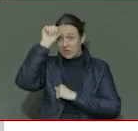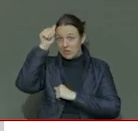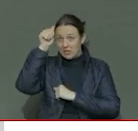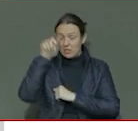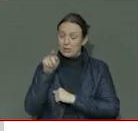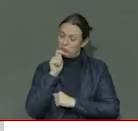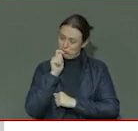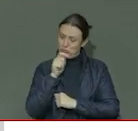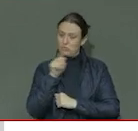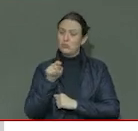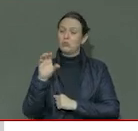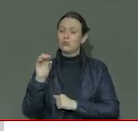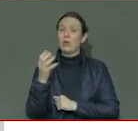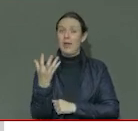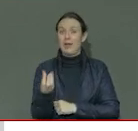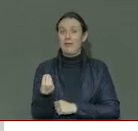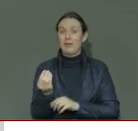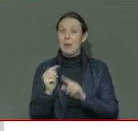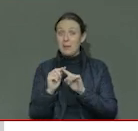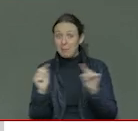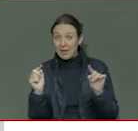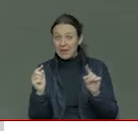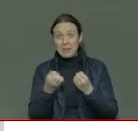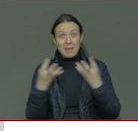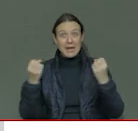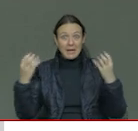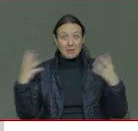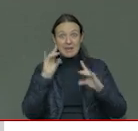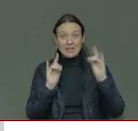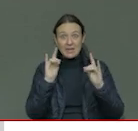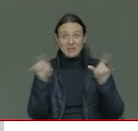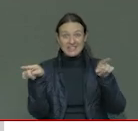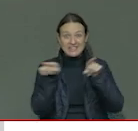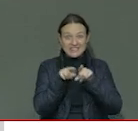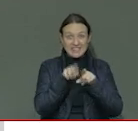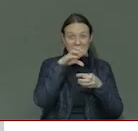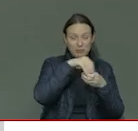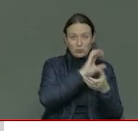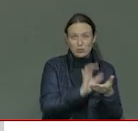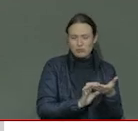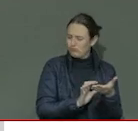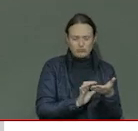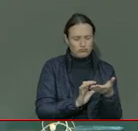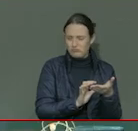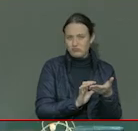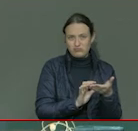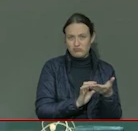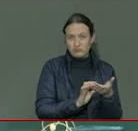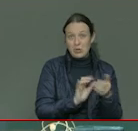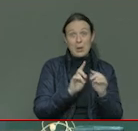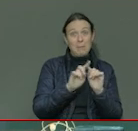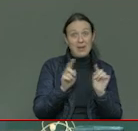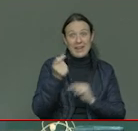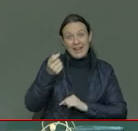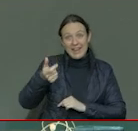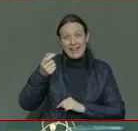Zoo. But it doesn't have those diverse species of animals as seen in Life of Pi. But can you see where he takes a bit